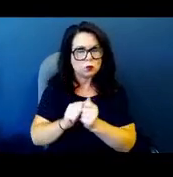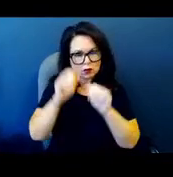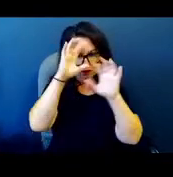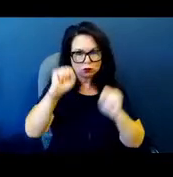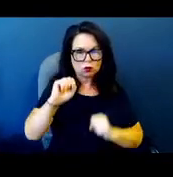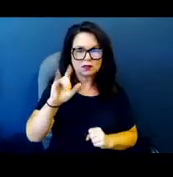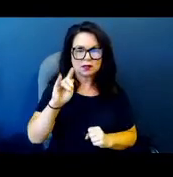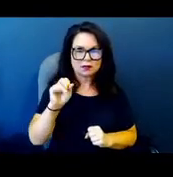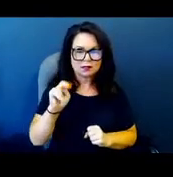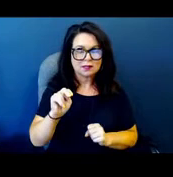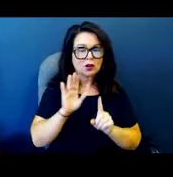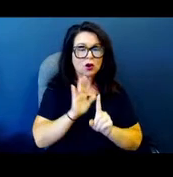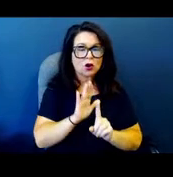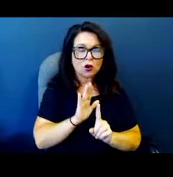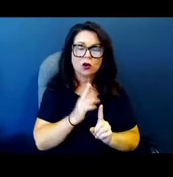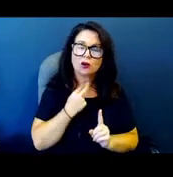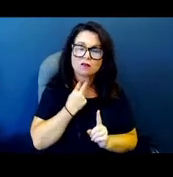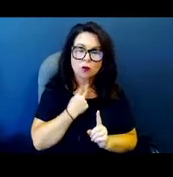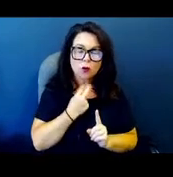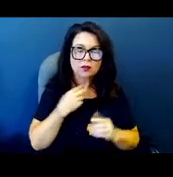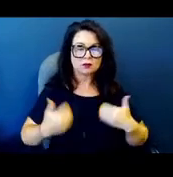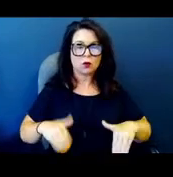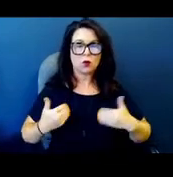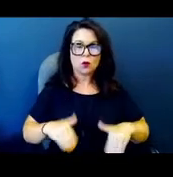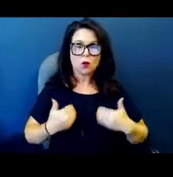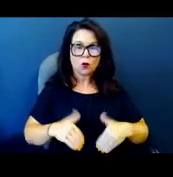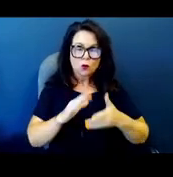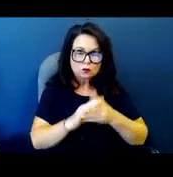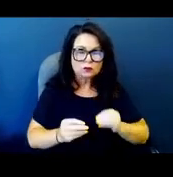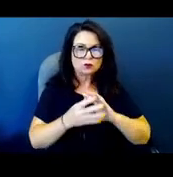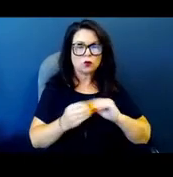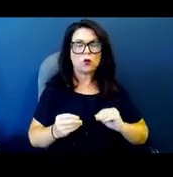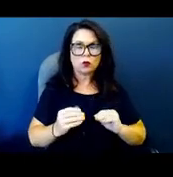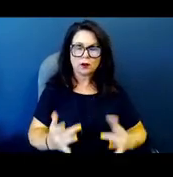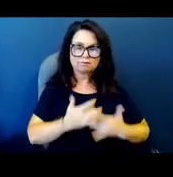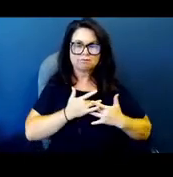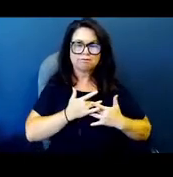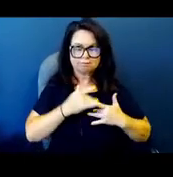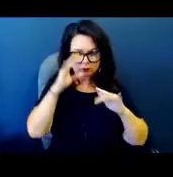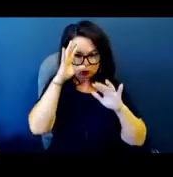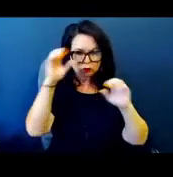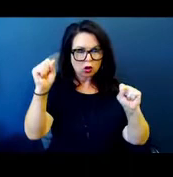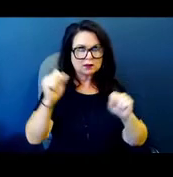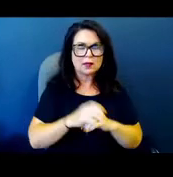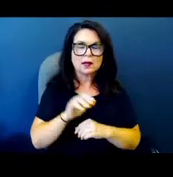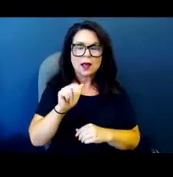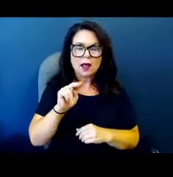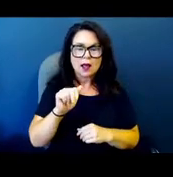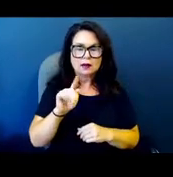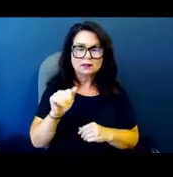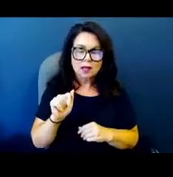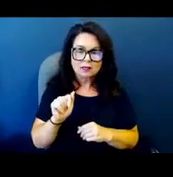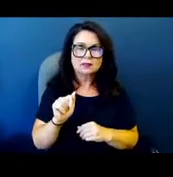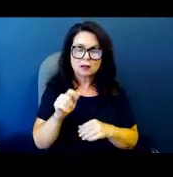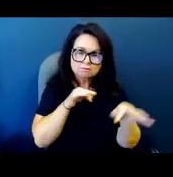gave the most powerful man in the world a lump in his throat. On national TV, Anastasia pleaded with President Clinton to help